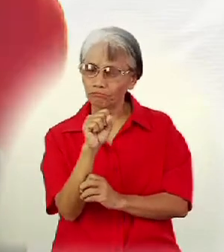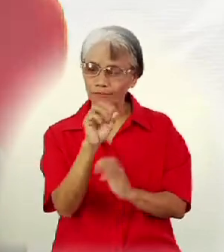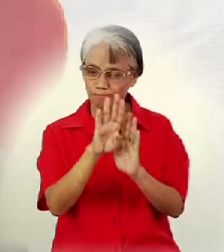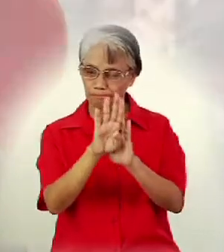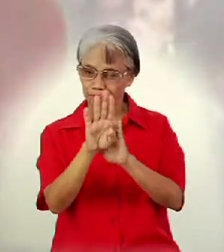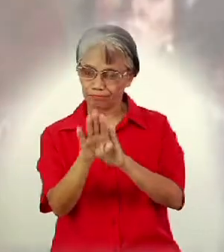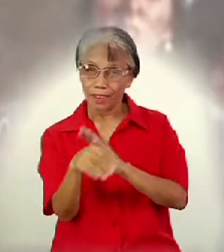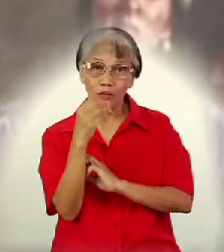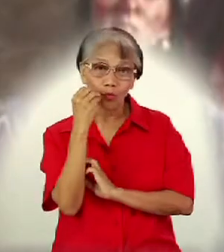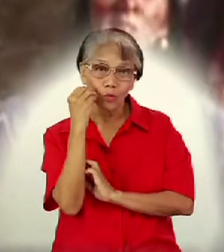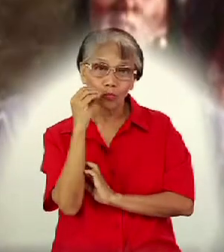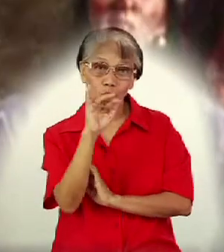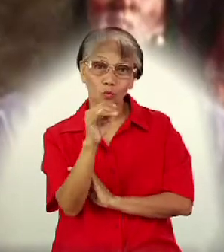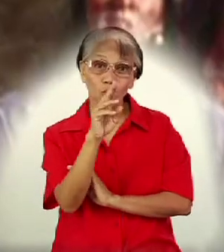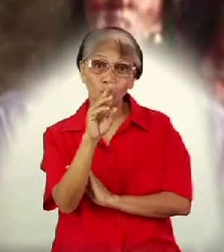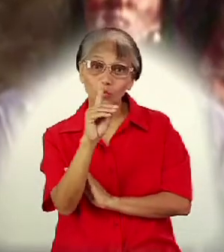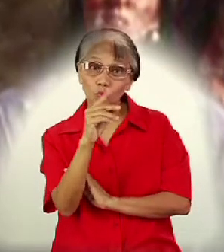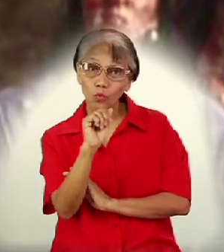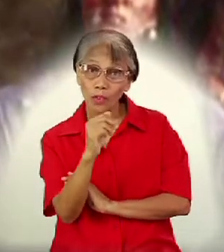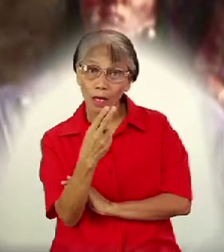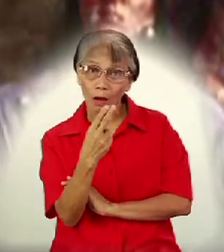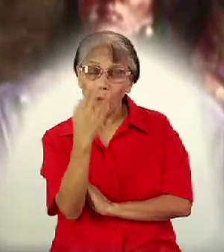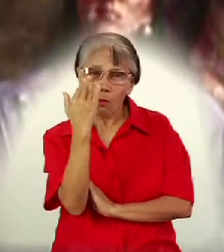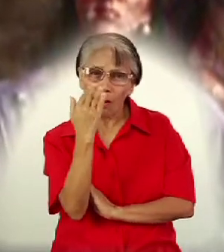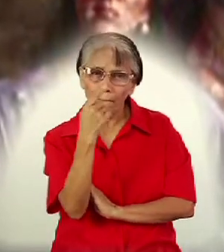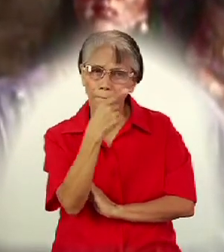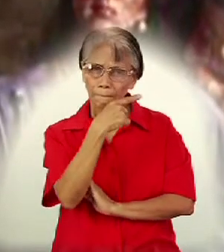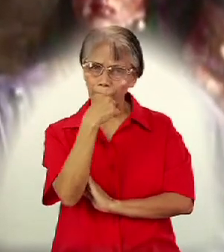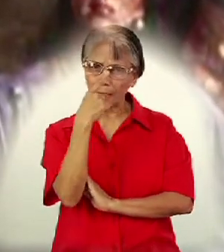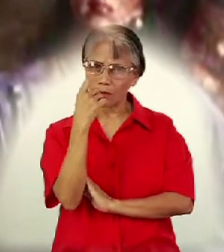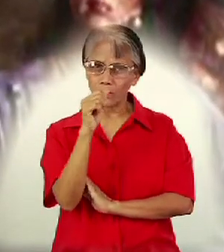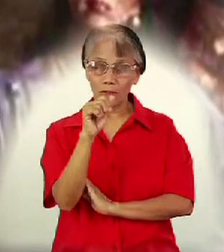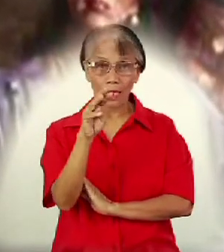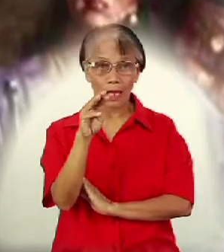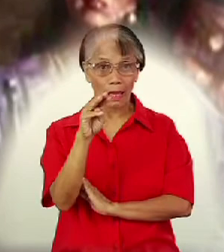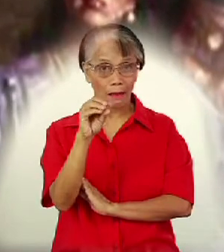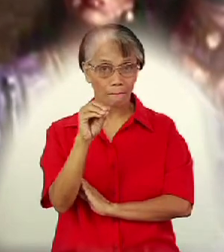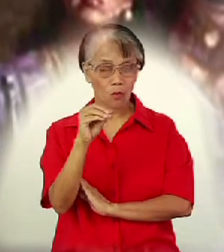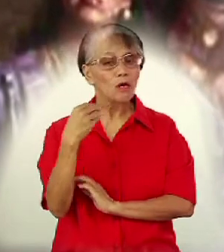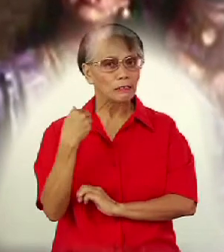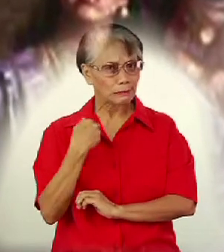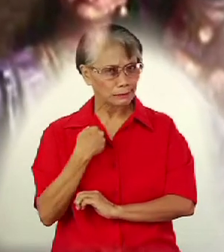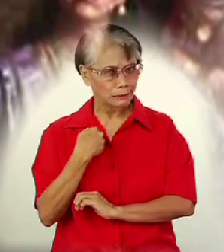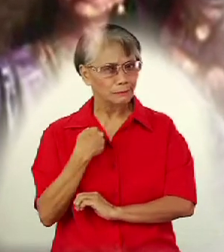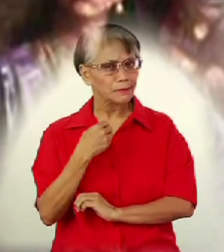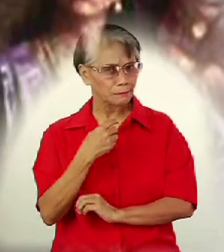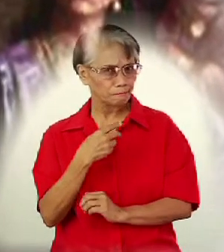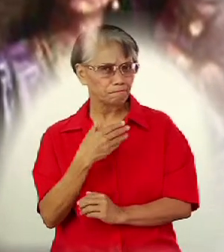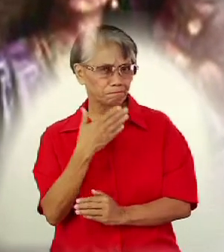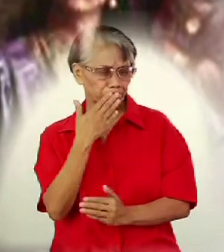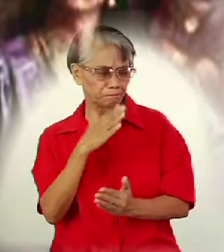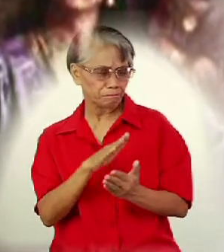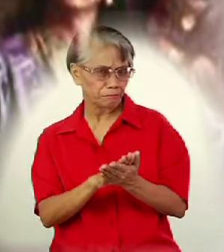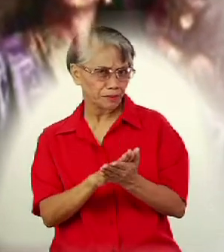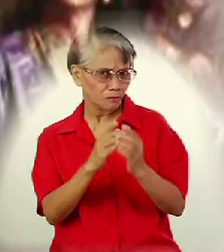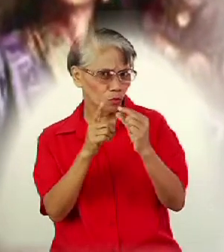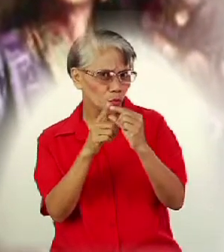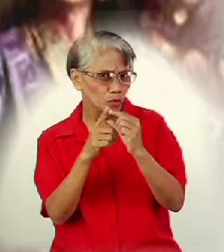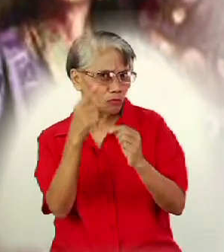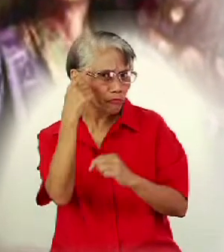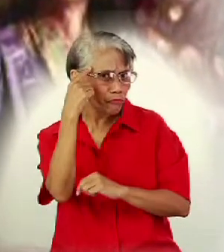Judah. Because Amos had some harsh words